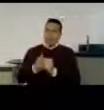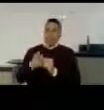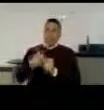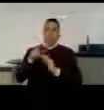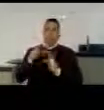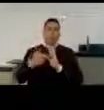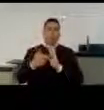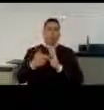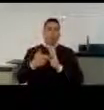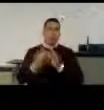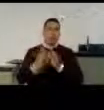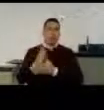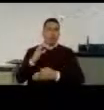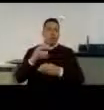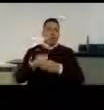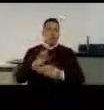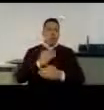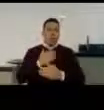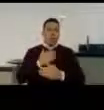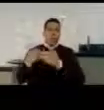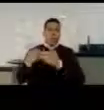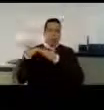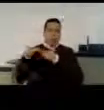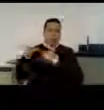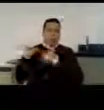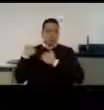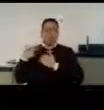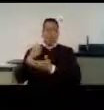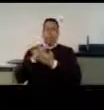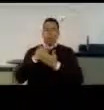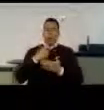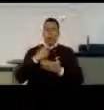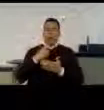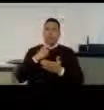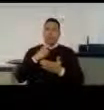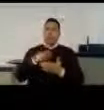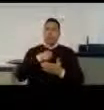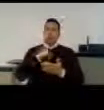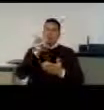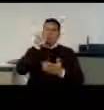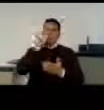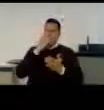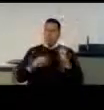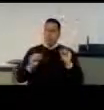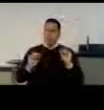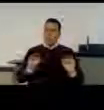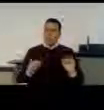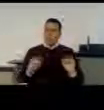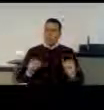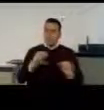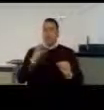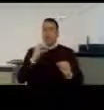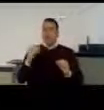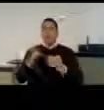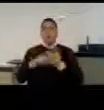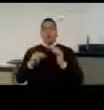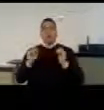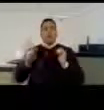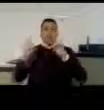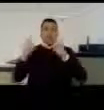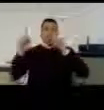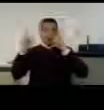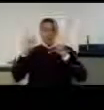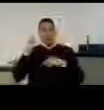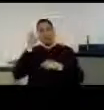a role in our rights and our responsibilities and helps us know what we can do and what we can achieve. What I really want you to know is that